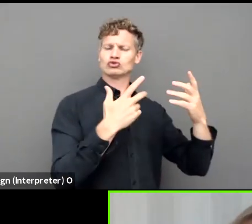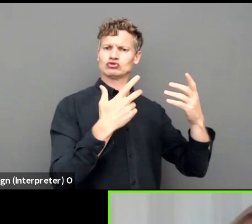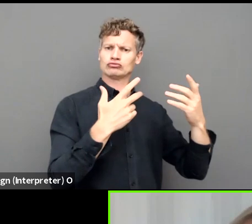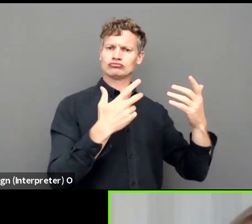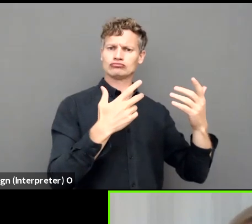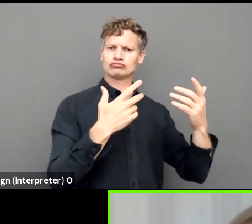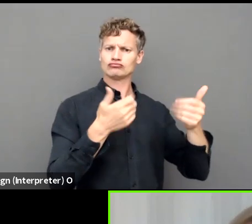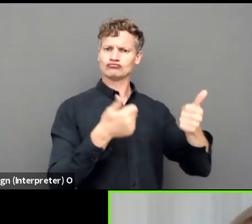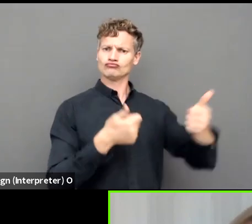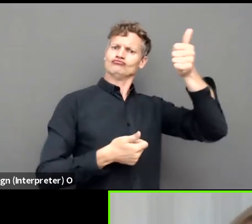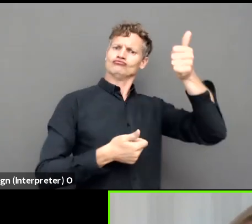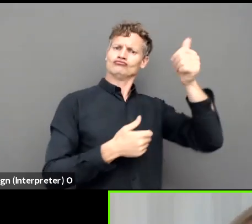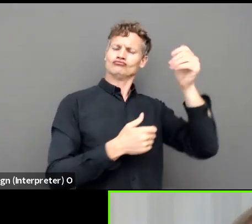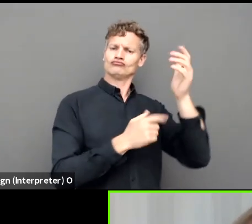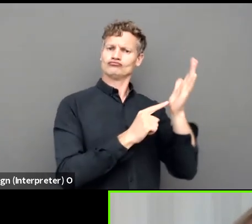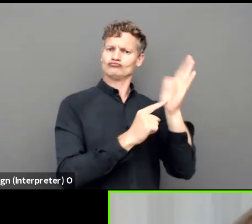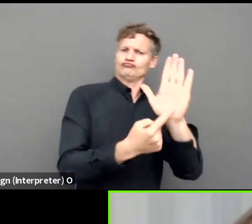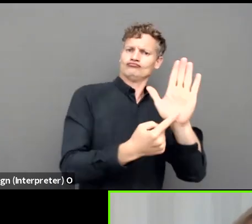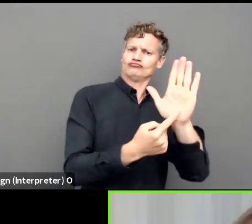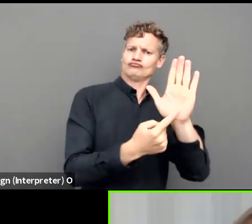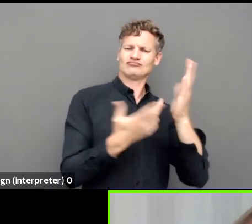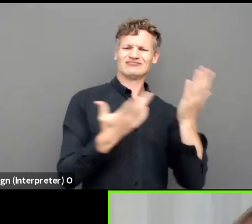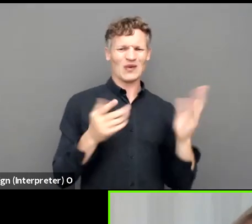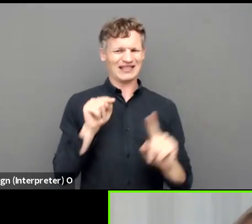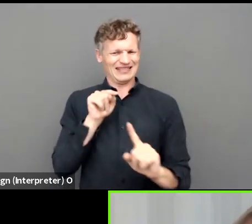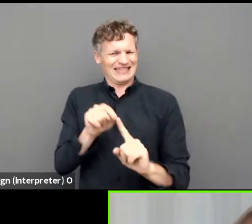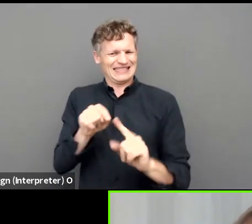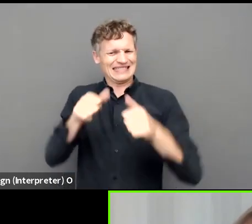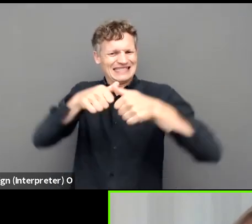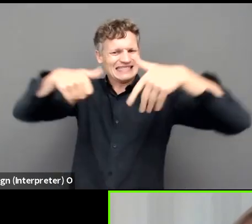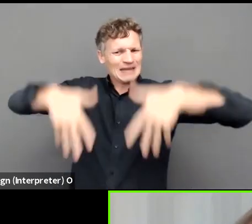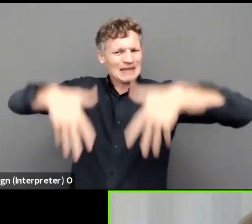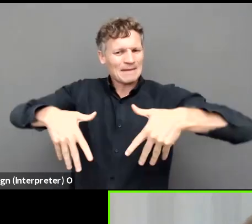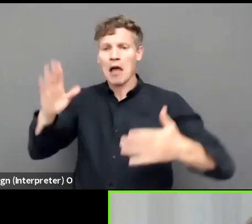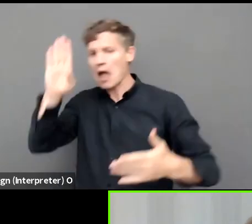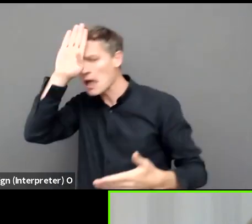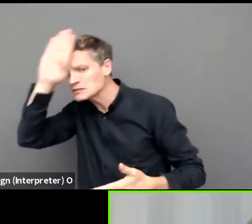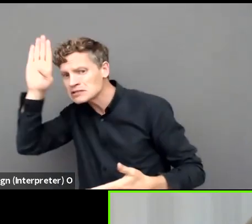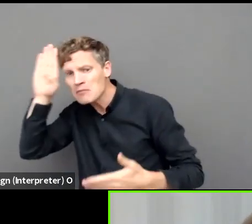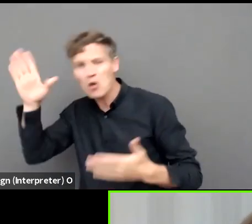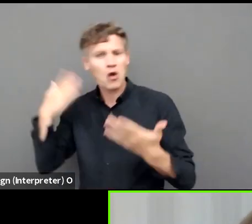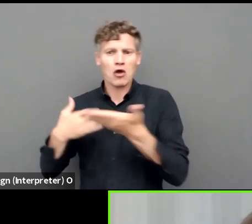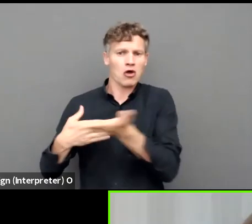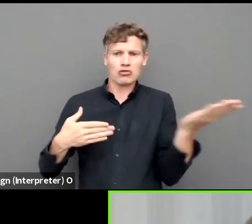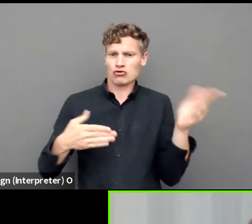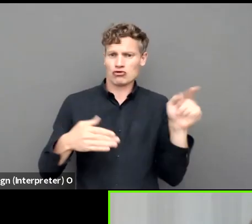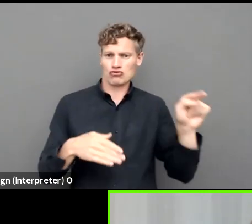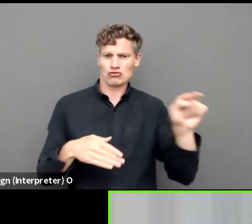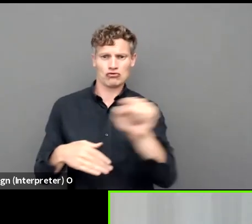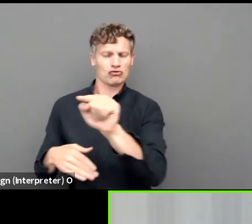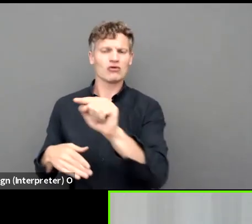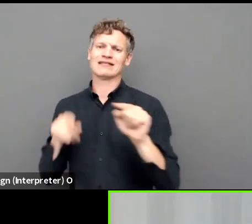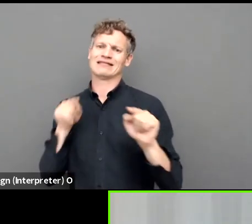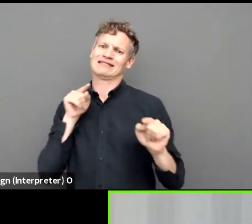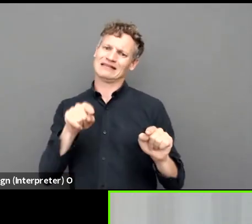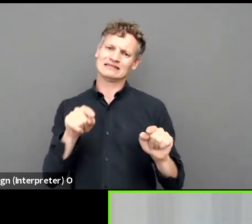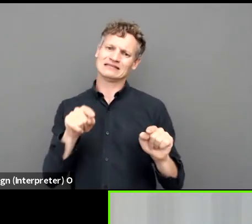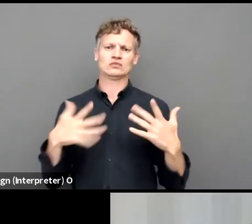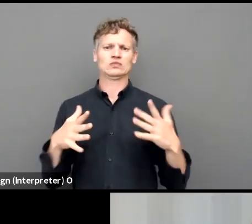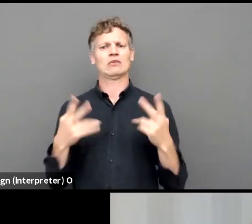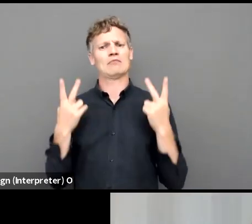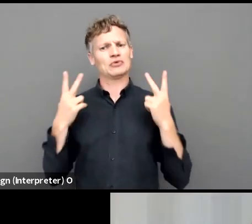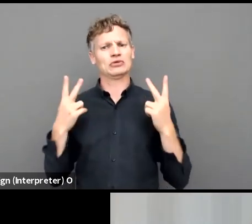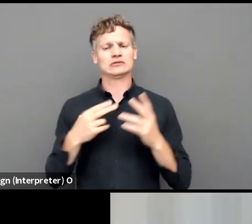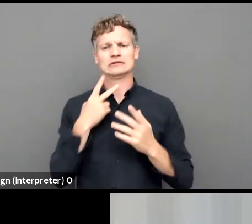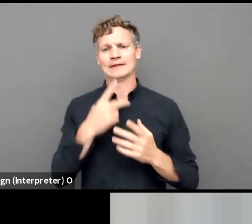really attacking the system, whether it is in academia or elsewhere, is really my most important message at this point. Iris, thank